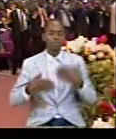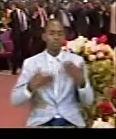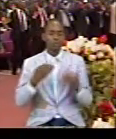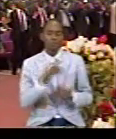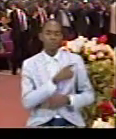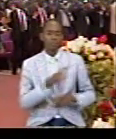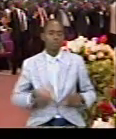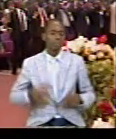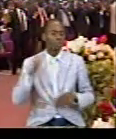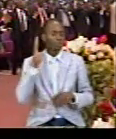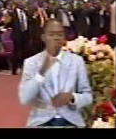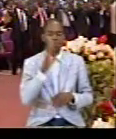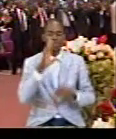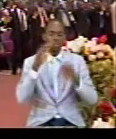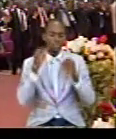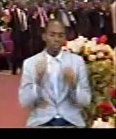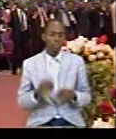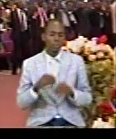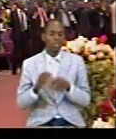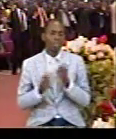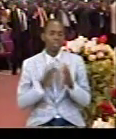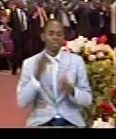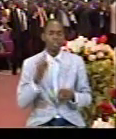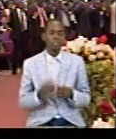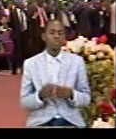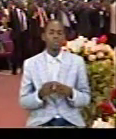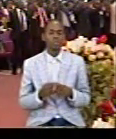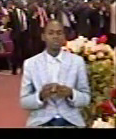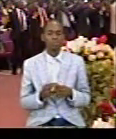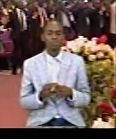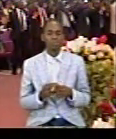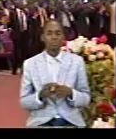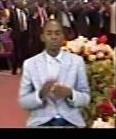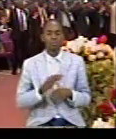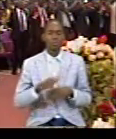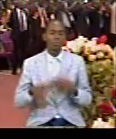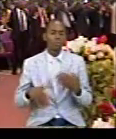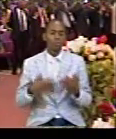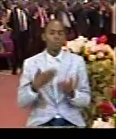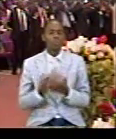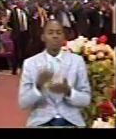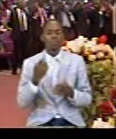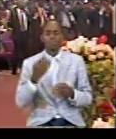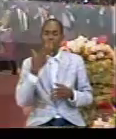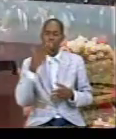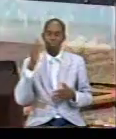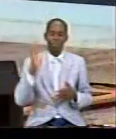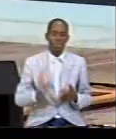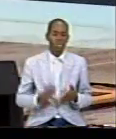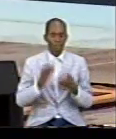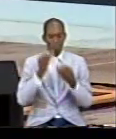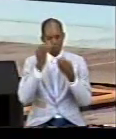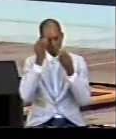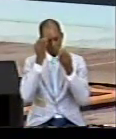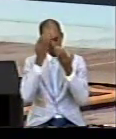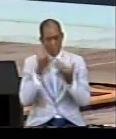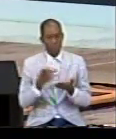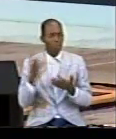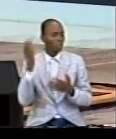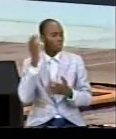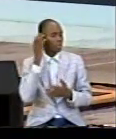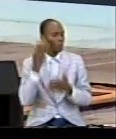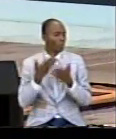be your strength in Jesus' name. All the bad news you heard and made